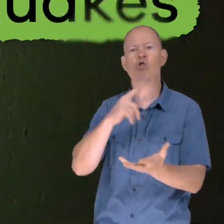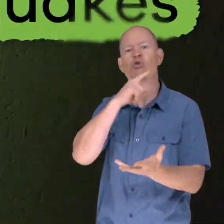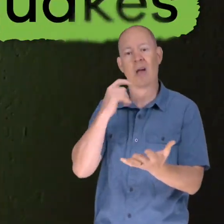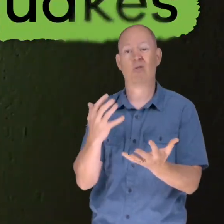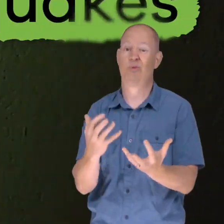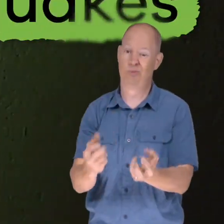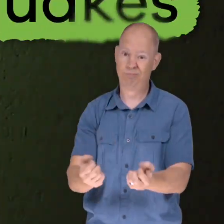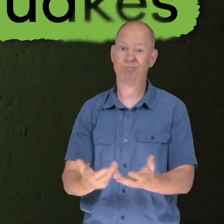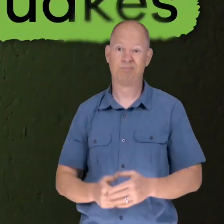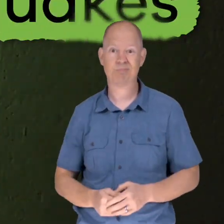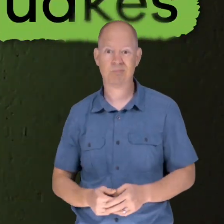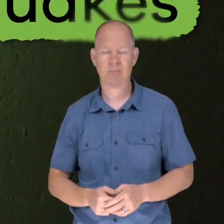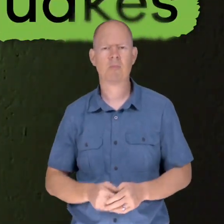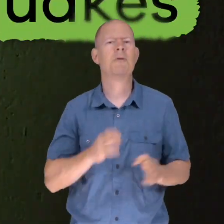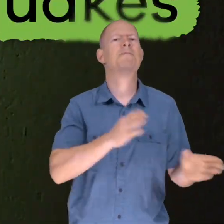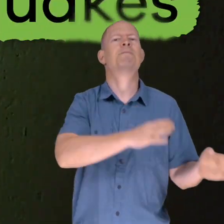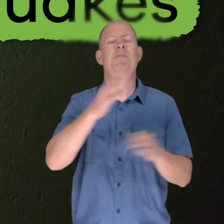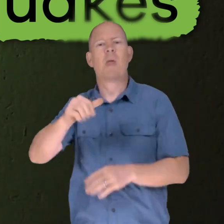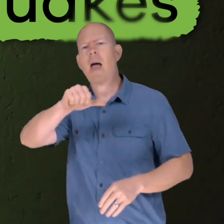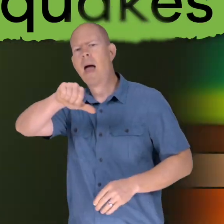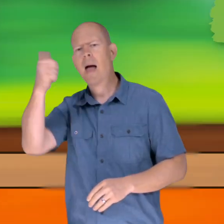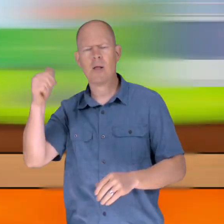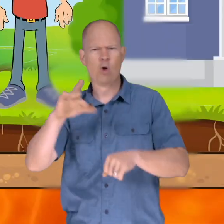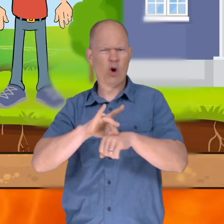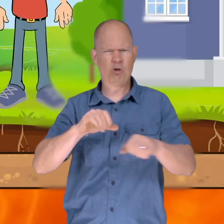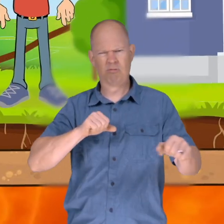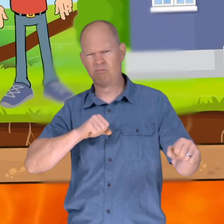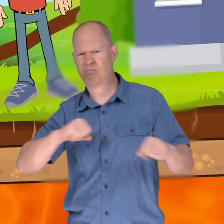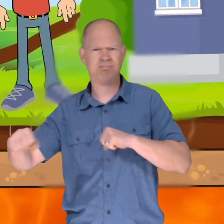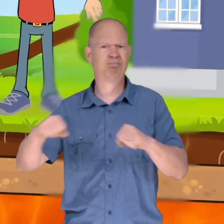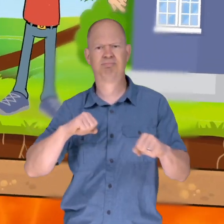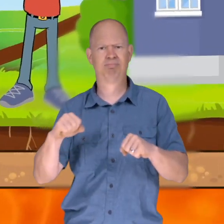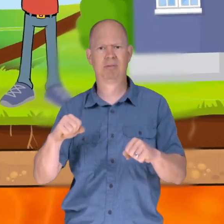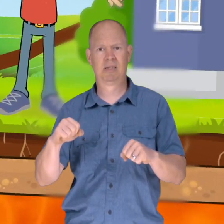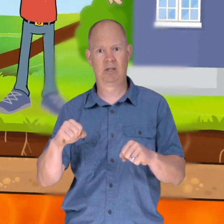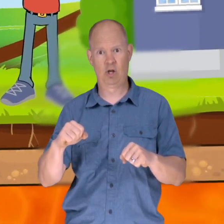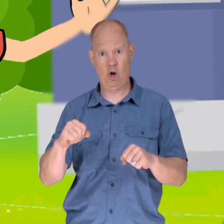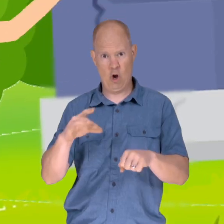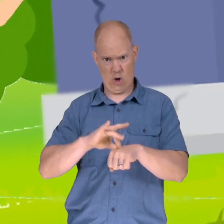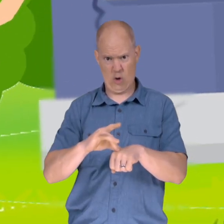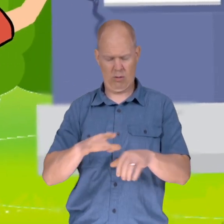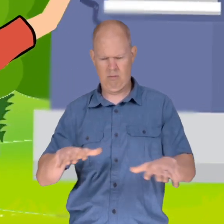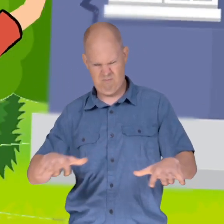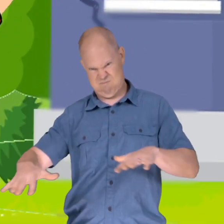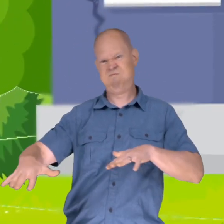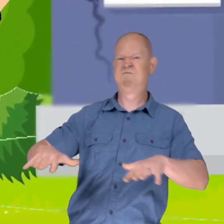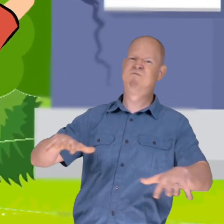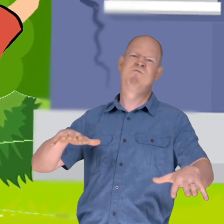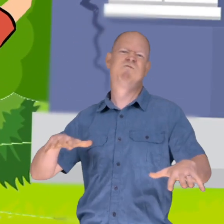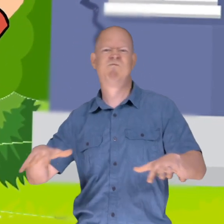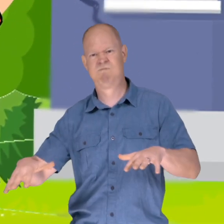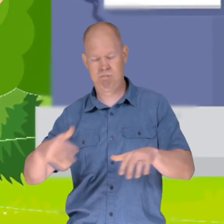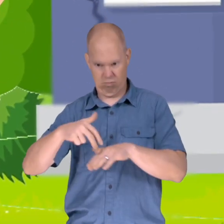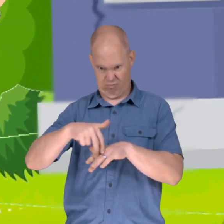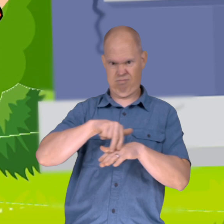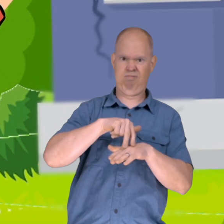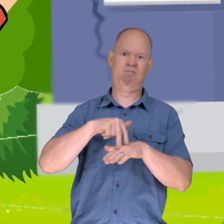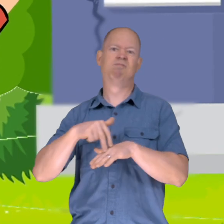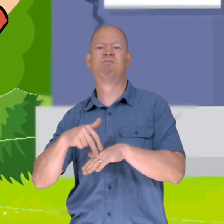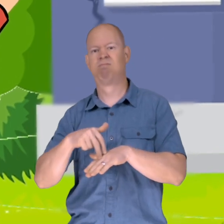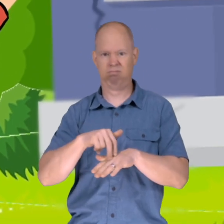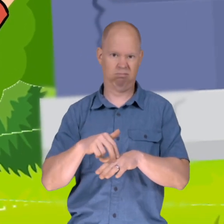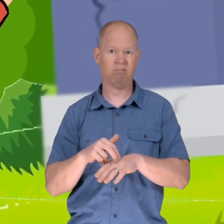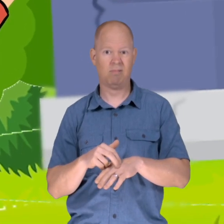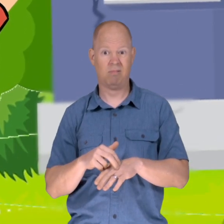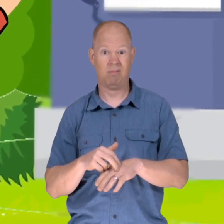Next are earthquakes. Just like the name suggests, earthquakes happen when the earth is literally quaking,